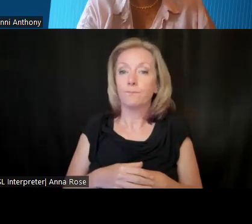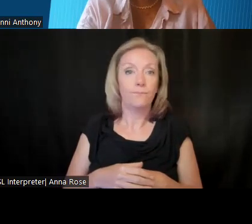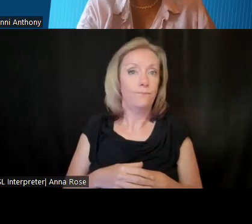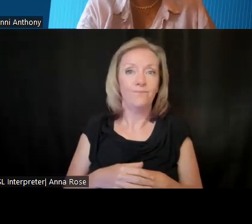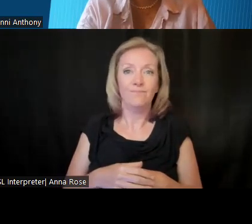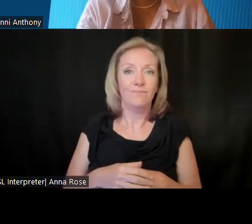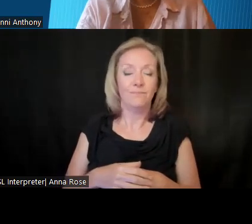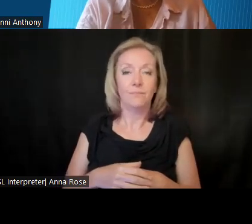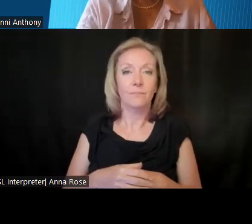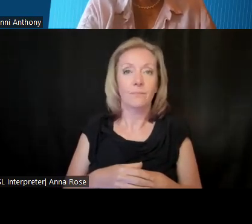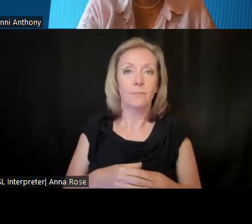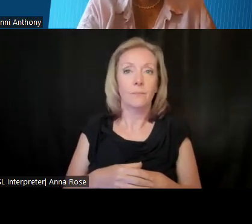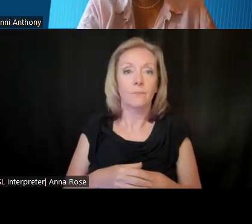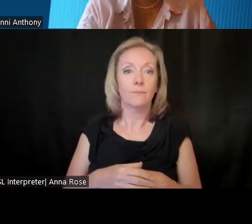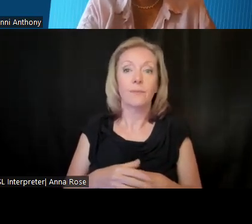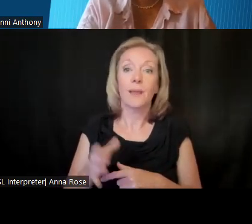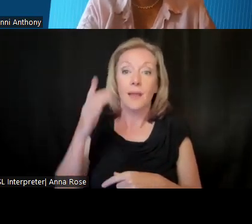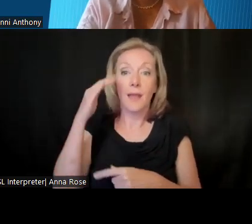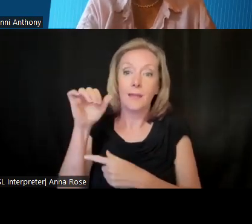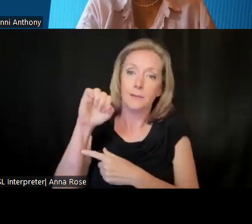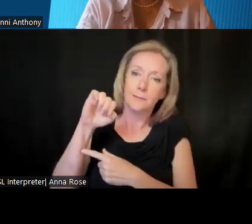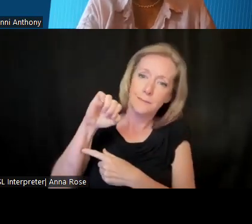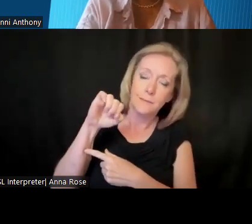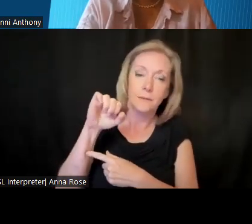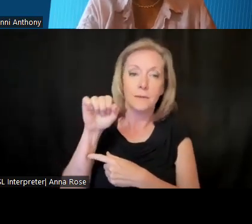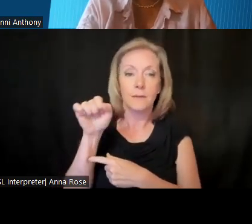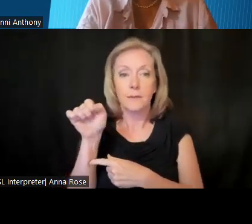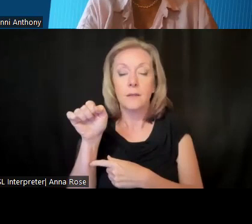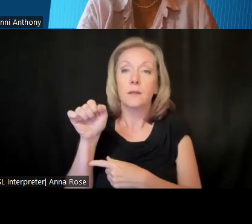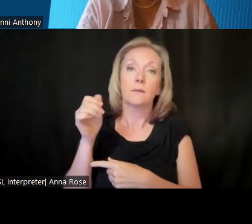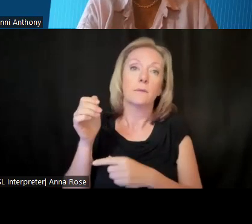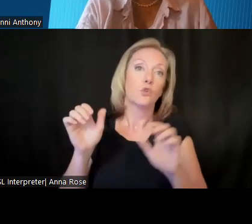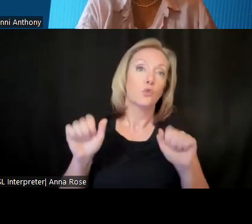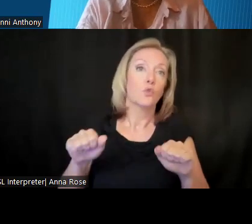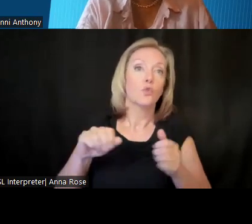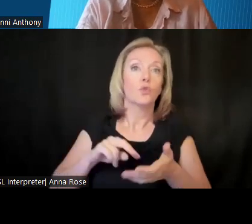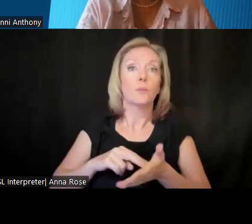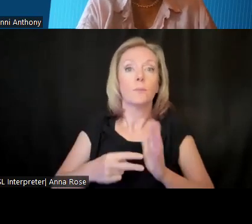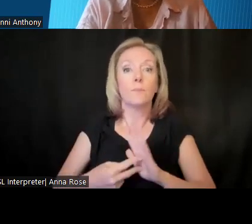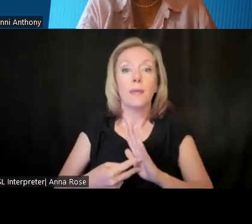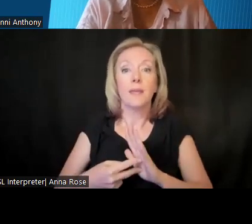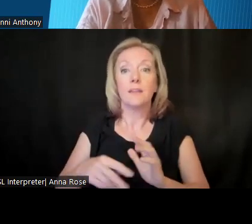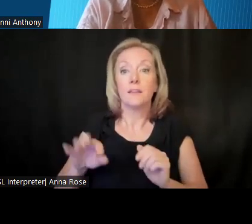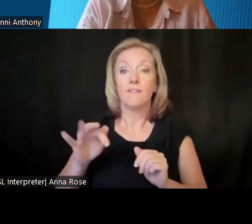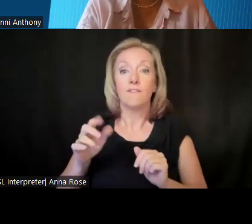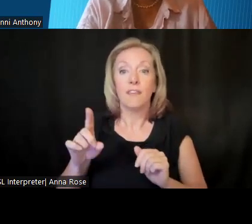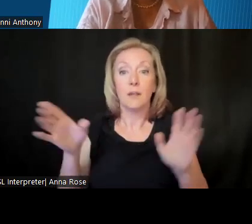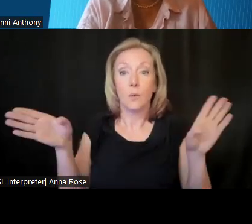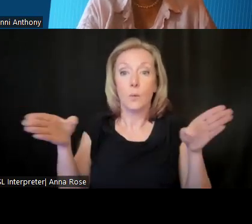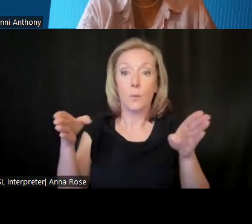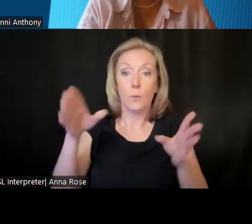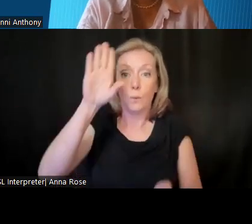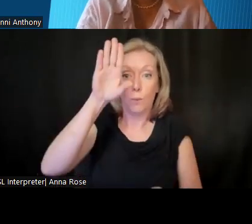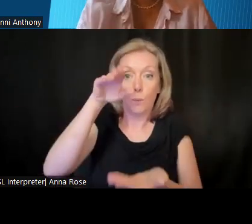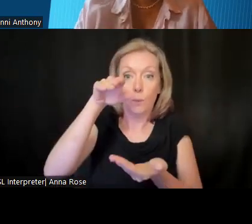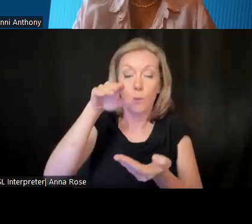good thing. Same with head tilts, etc. This could tell us about a field loss. This could tell us about